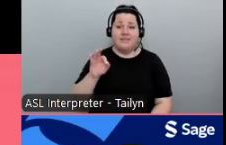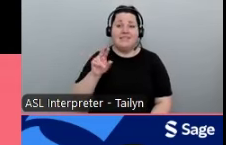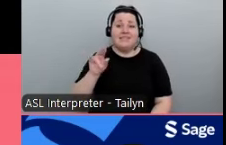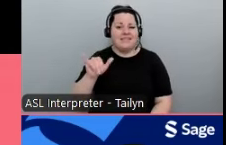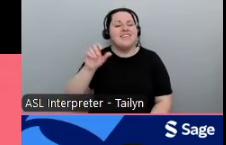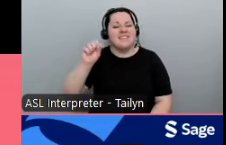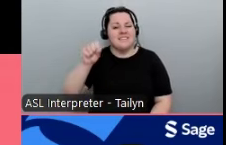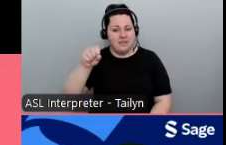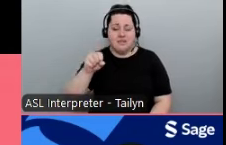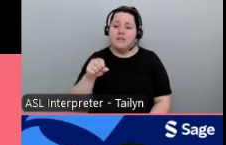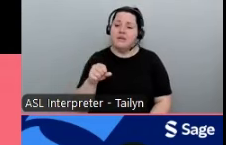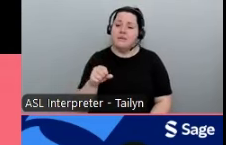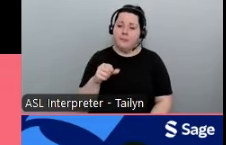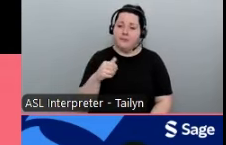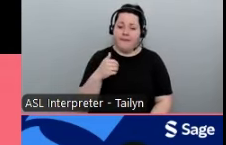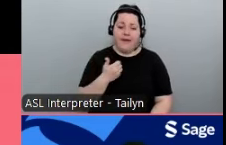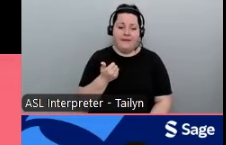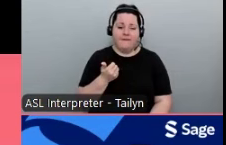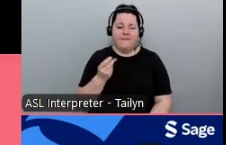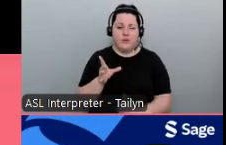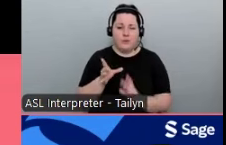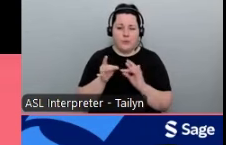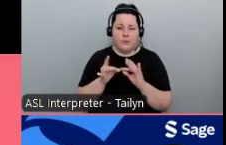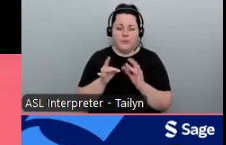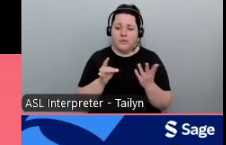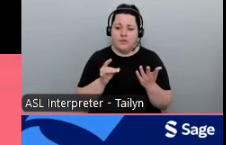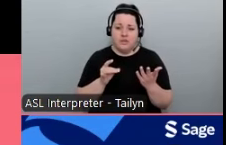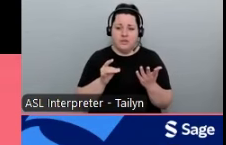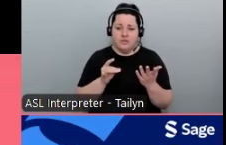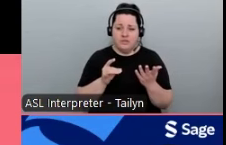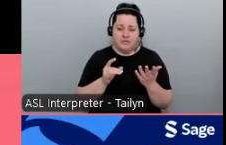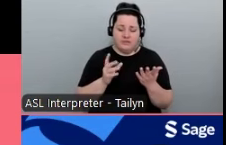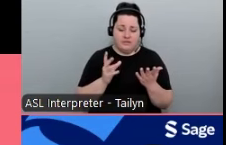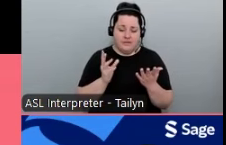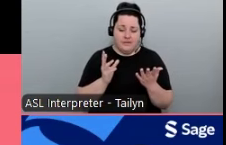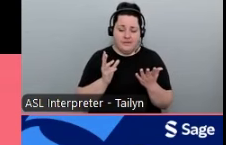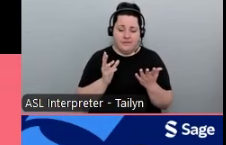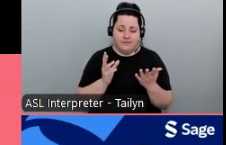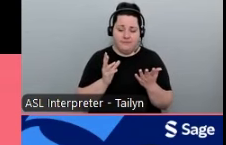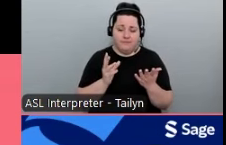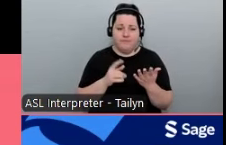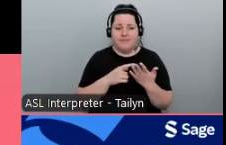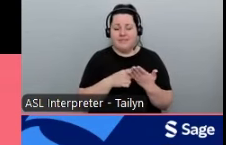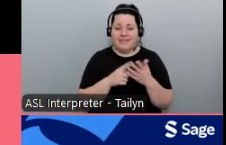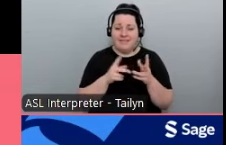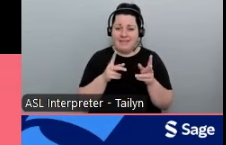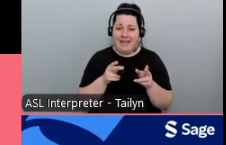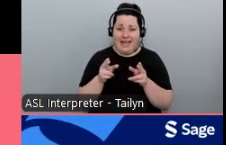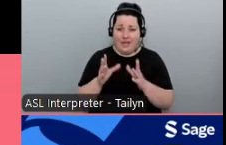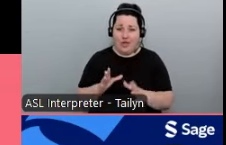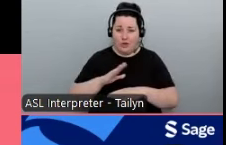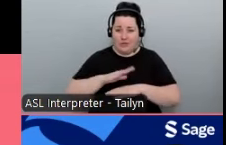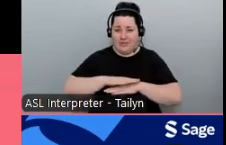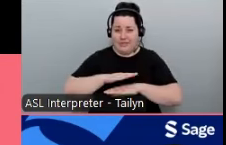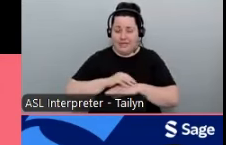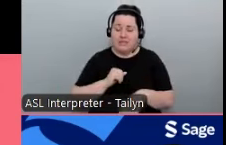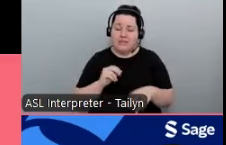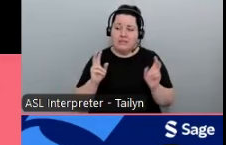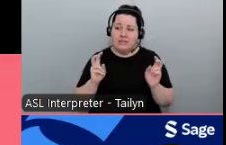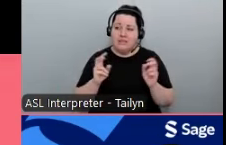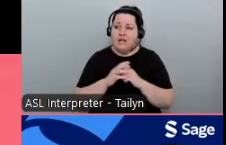Yes, I actually had a couple of things. If we're just talking about just from the editor's desk, some of